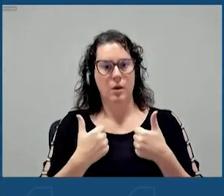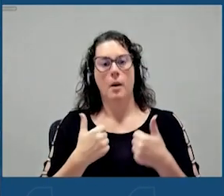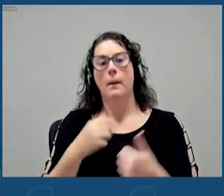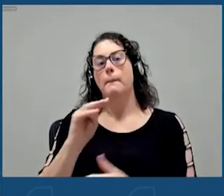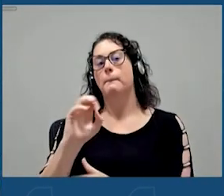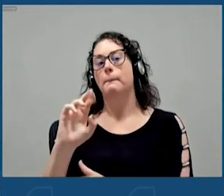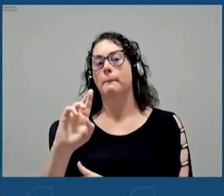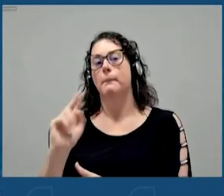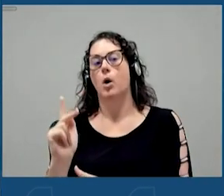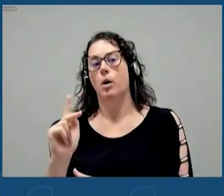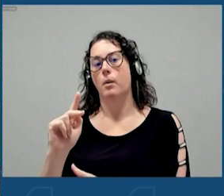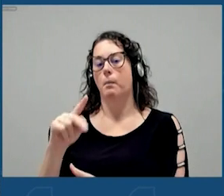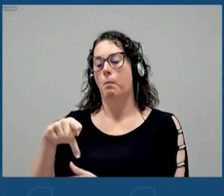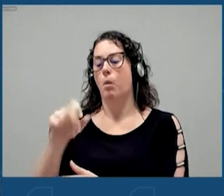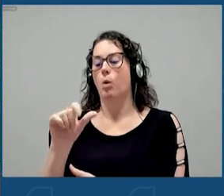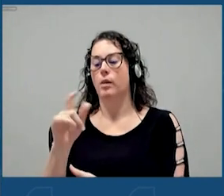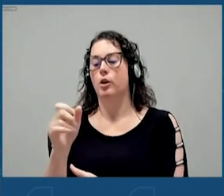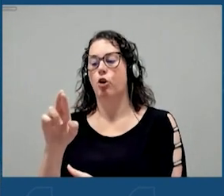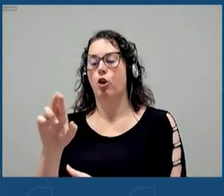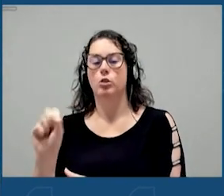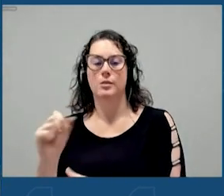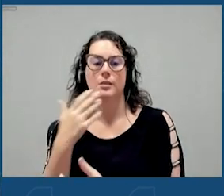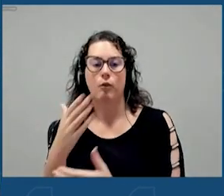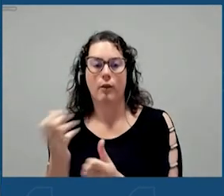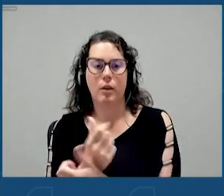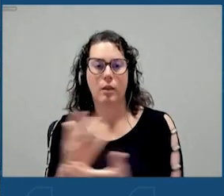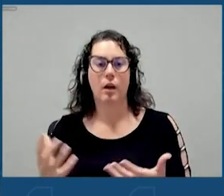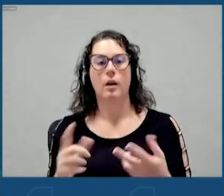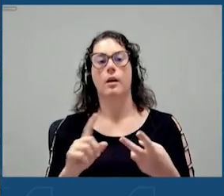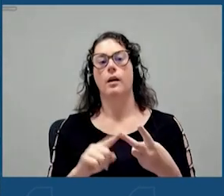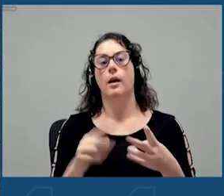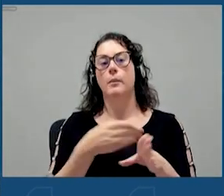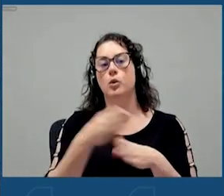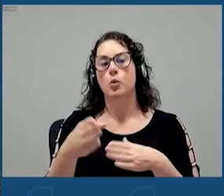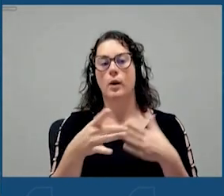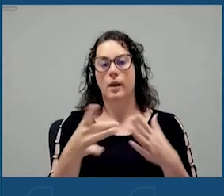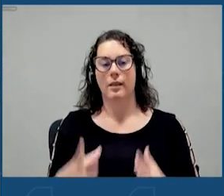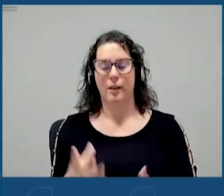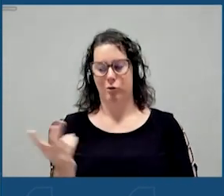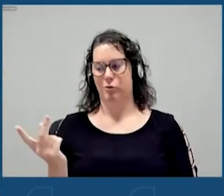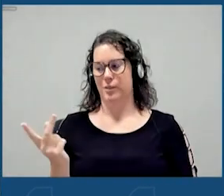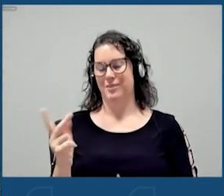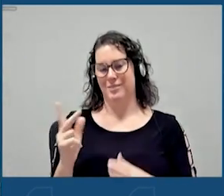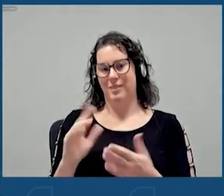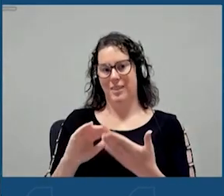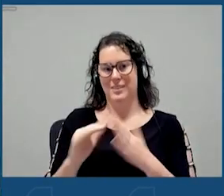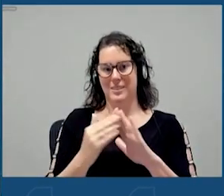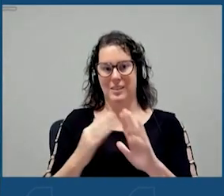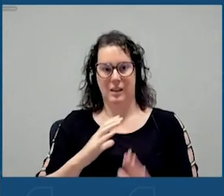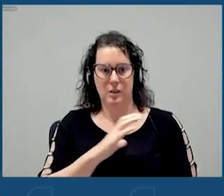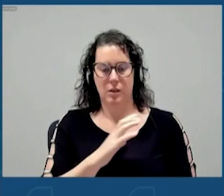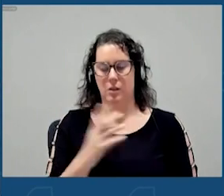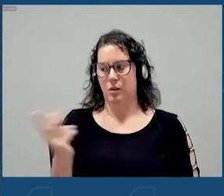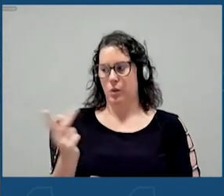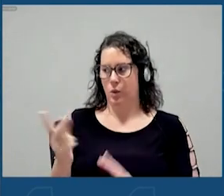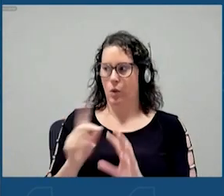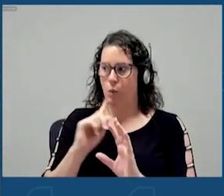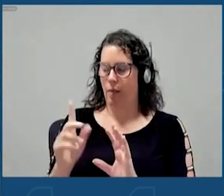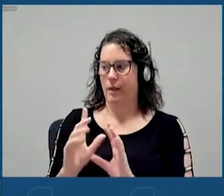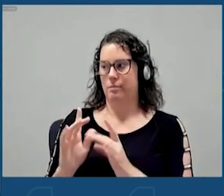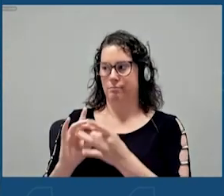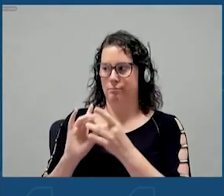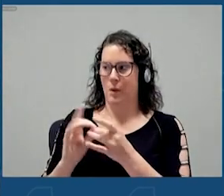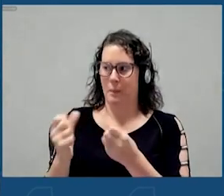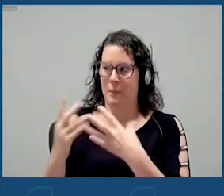all you do. Also, our Majority Leader of the City Council, I go way back with David Rivera, back to my early days, first running